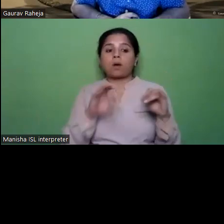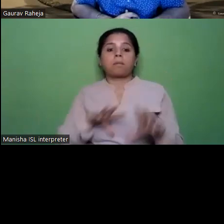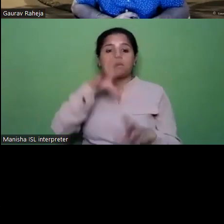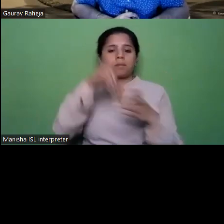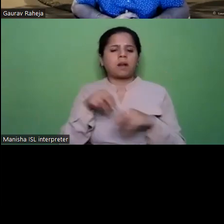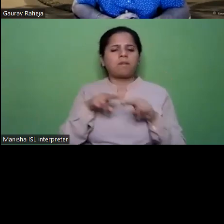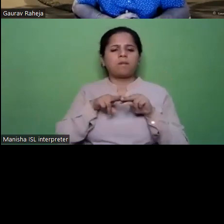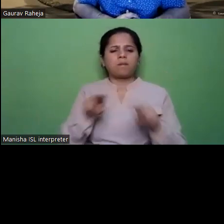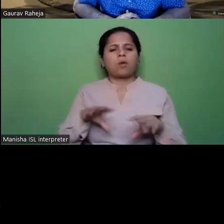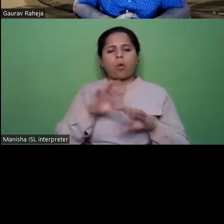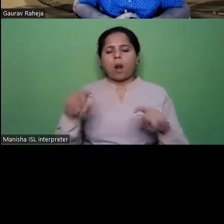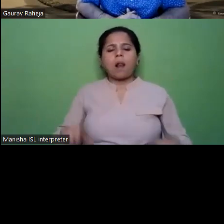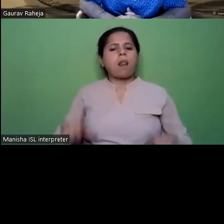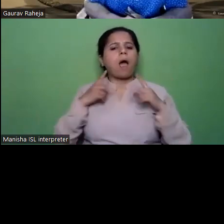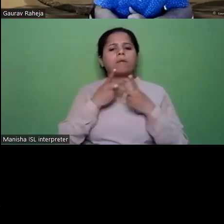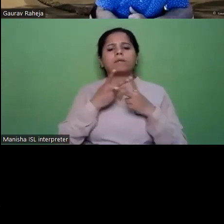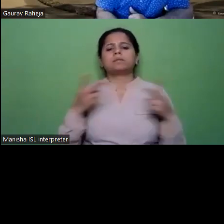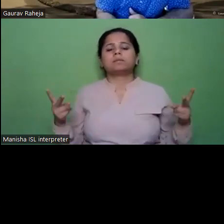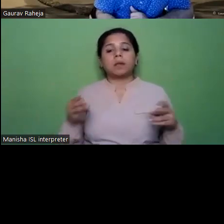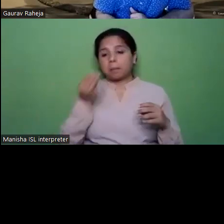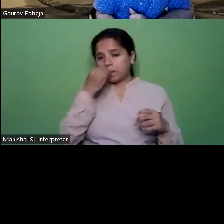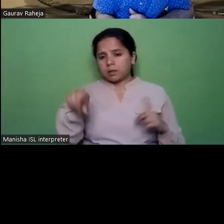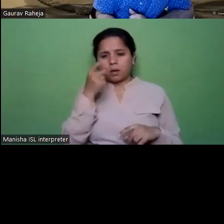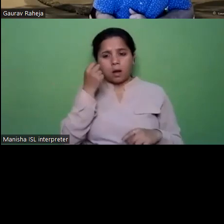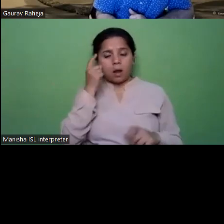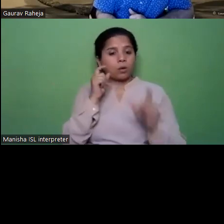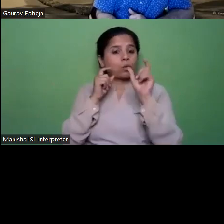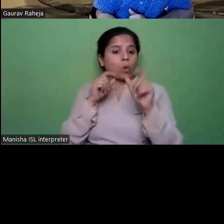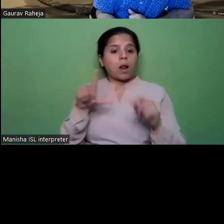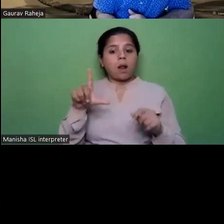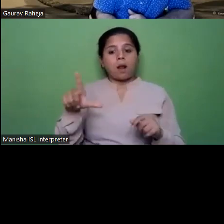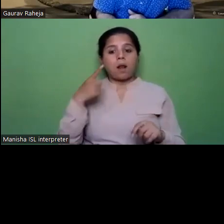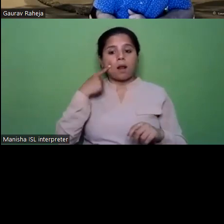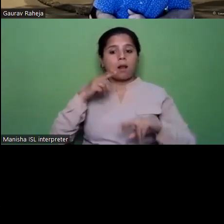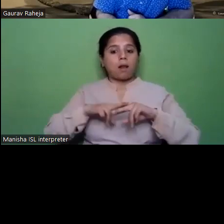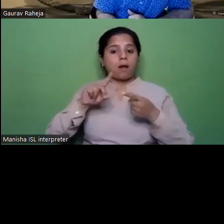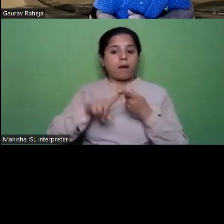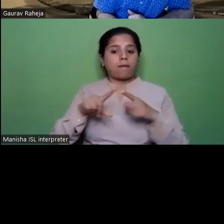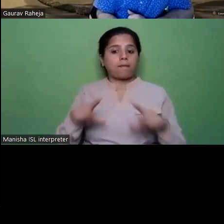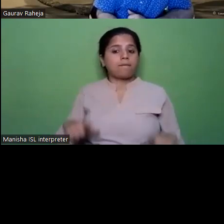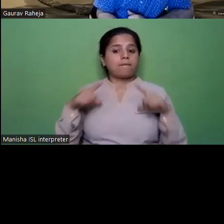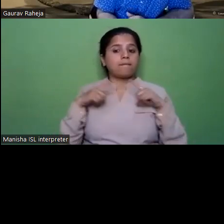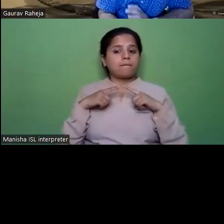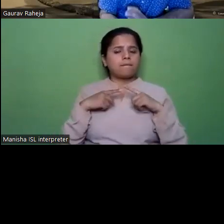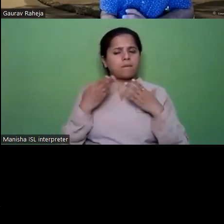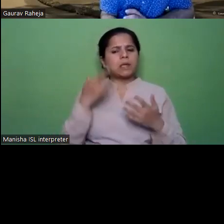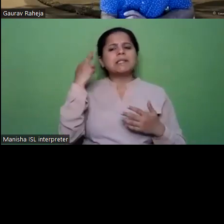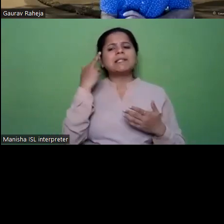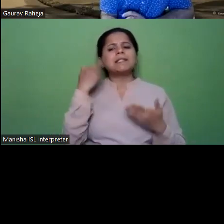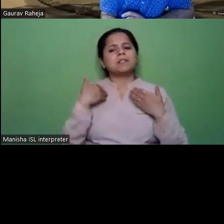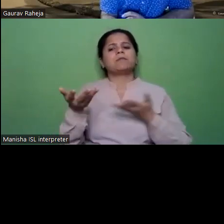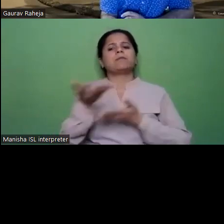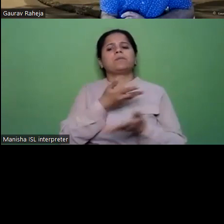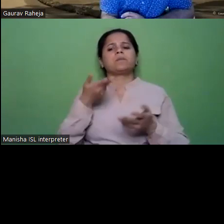in all aspects of life. So please understand, it uses a word as life. And that's why we are talking about all this. We wouldn't be